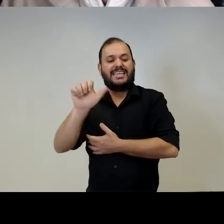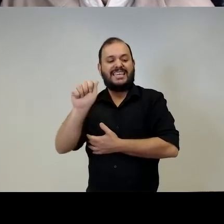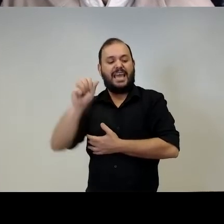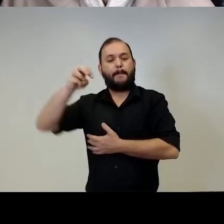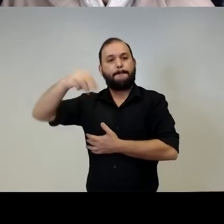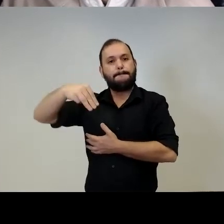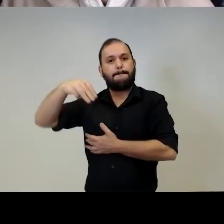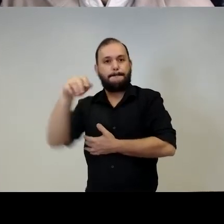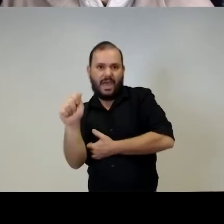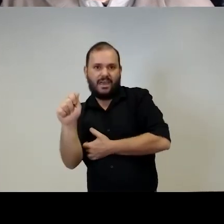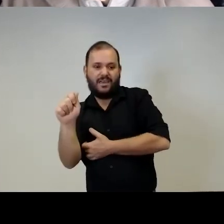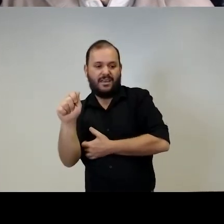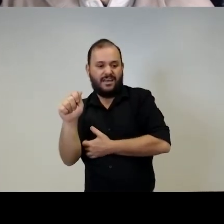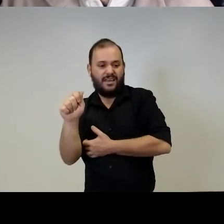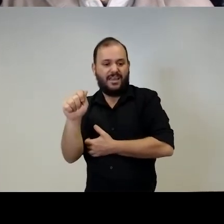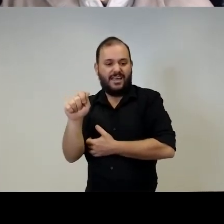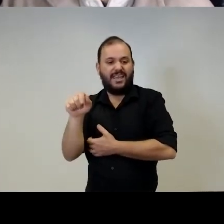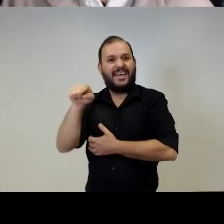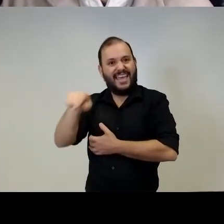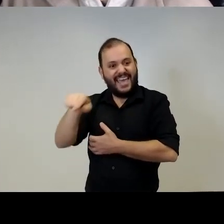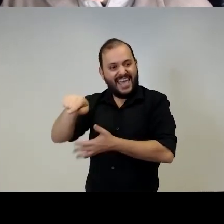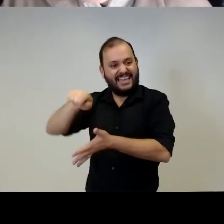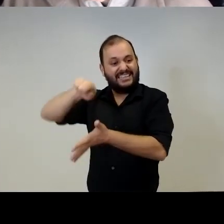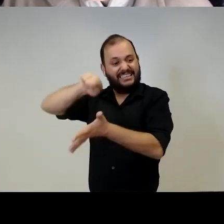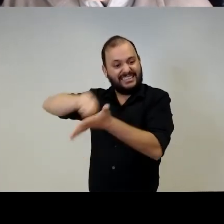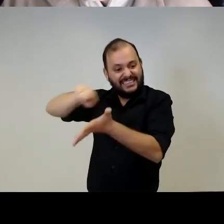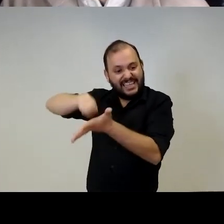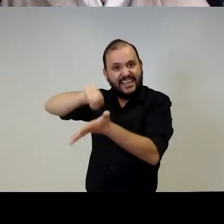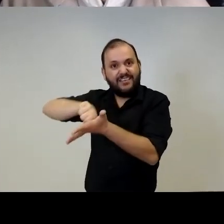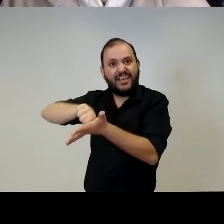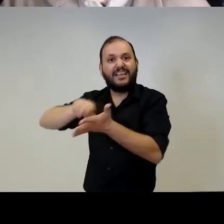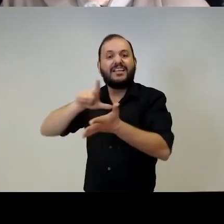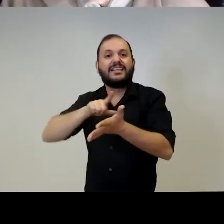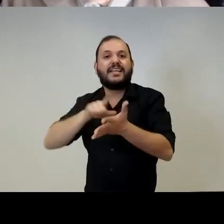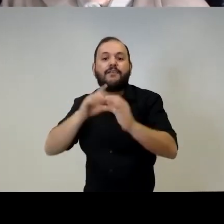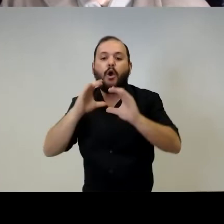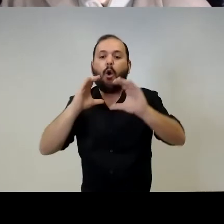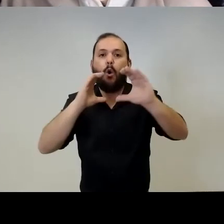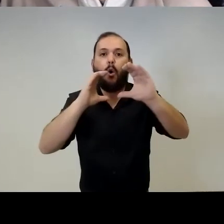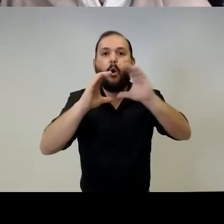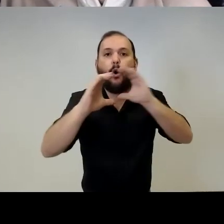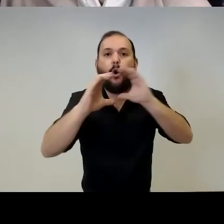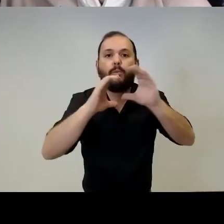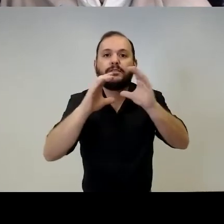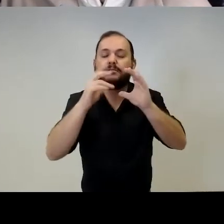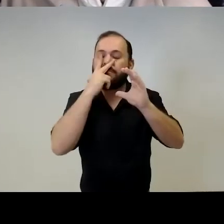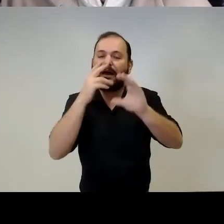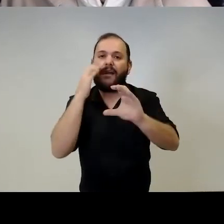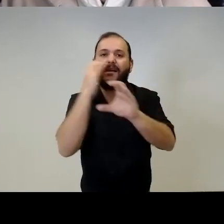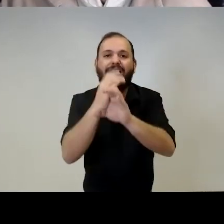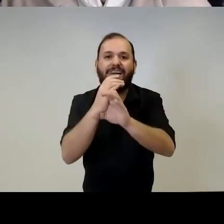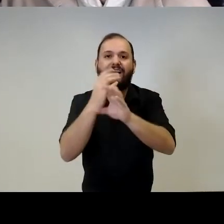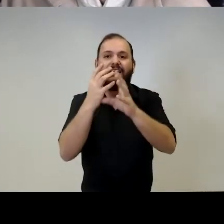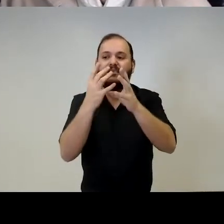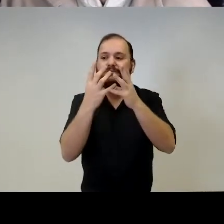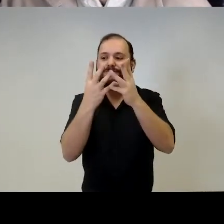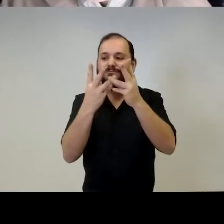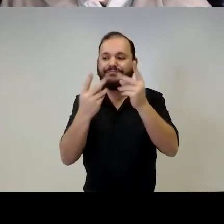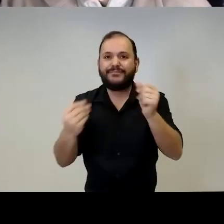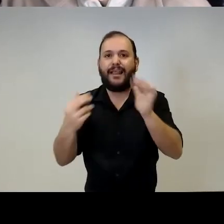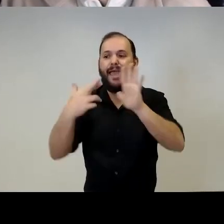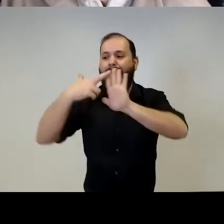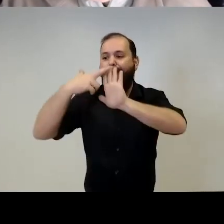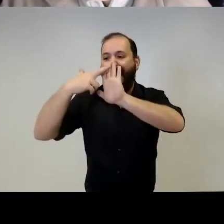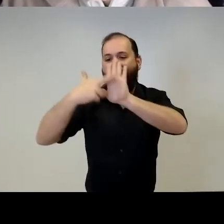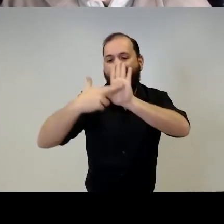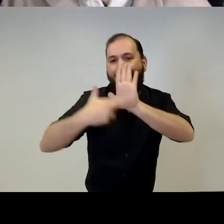mentioned that there is some loss even in direct communication. There is some loss which is inherent to